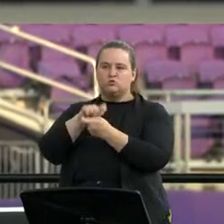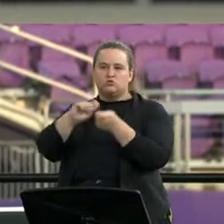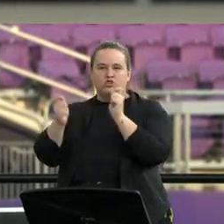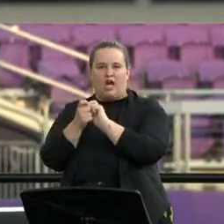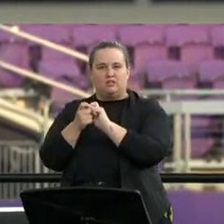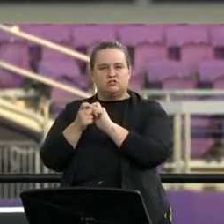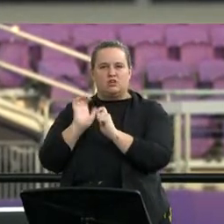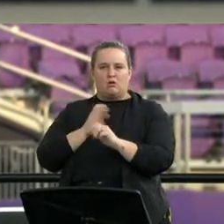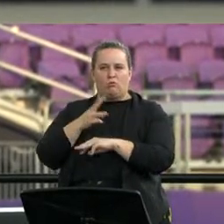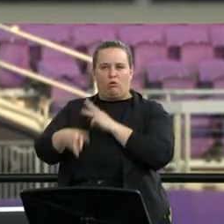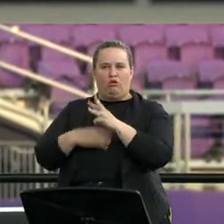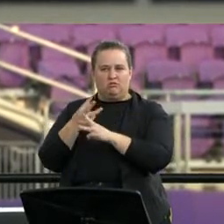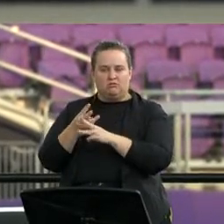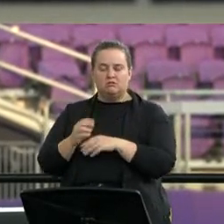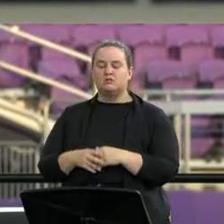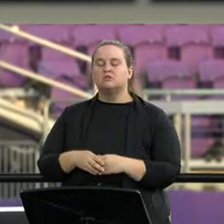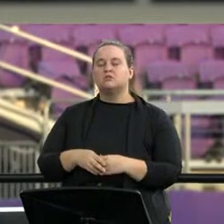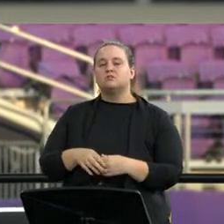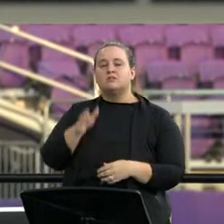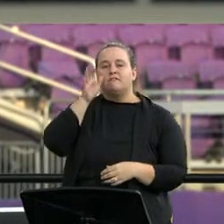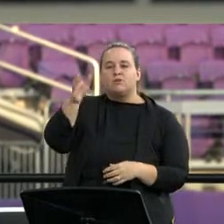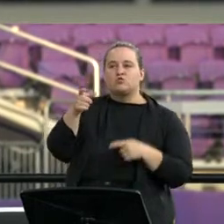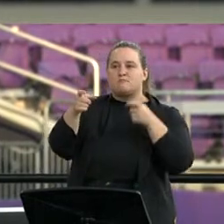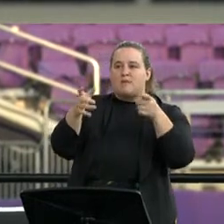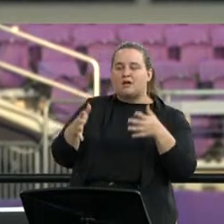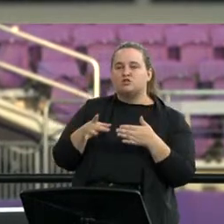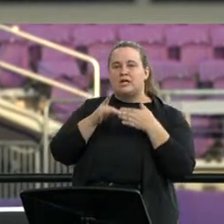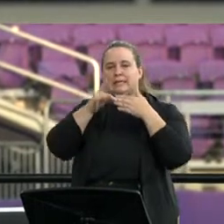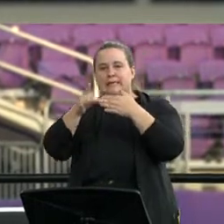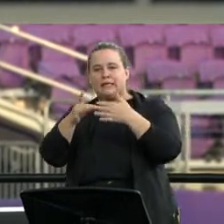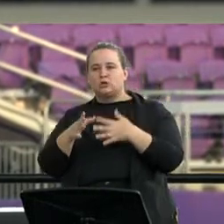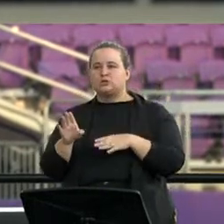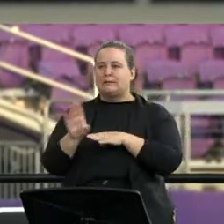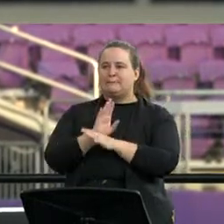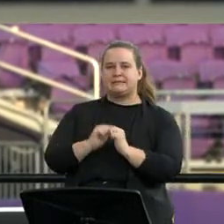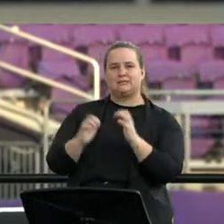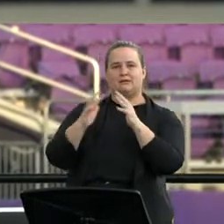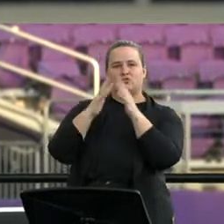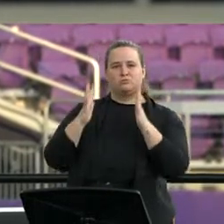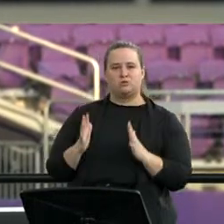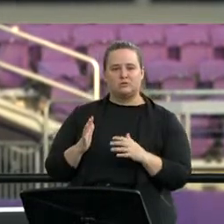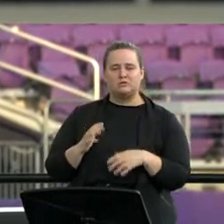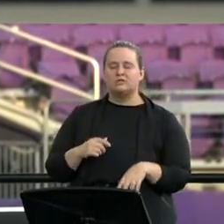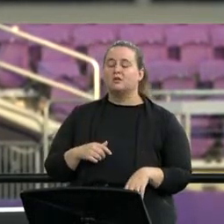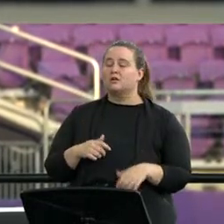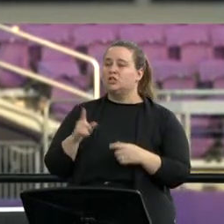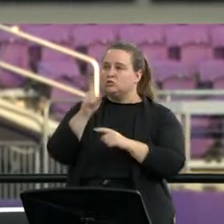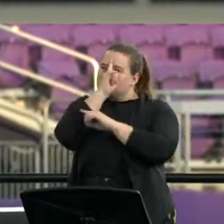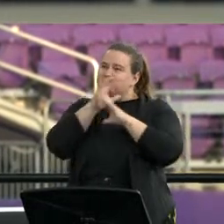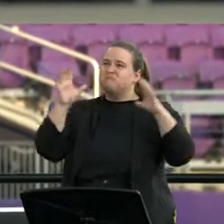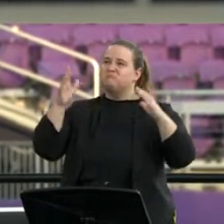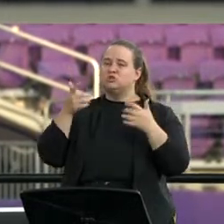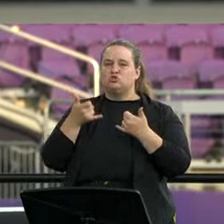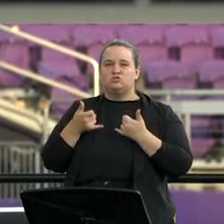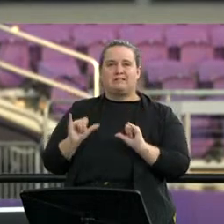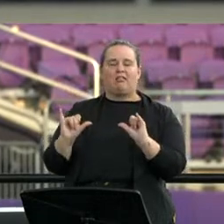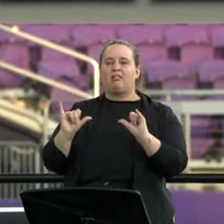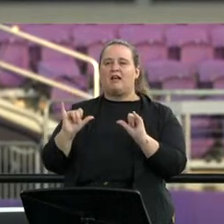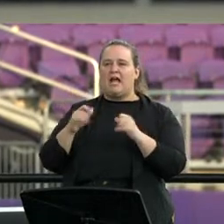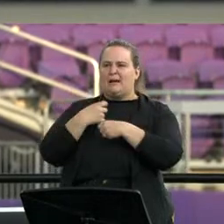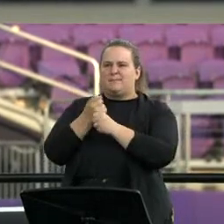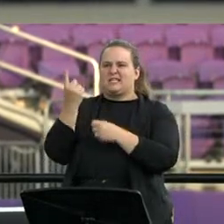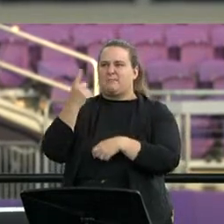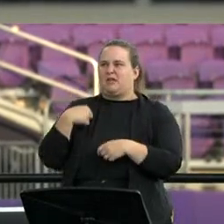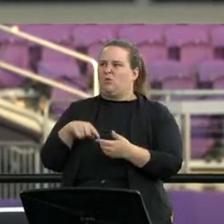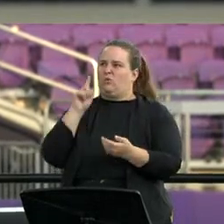the better. To the future managers, leaders, and entrepreneurs, dream big and make something we never